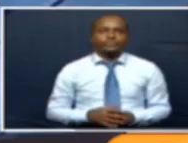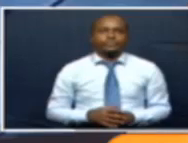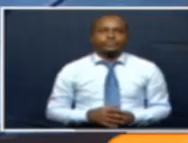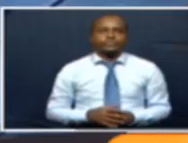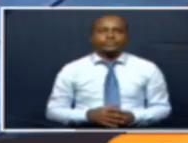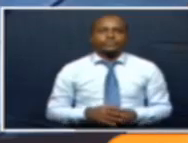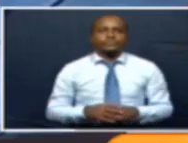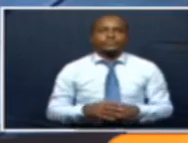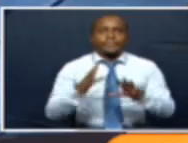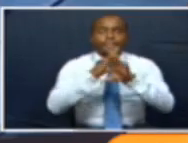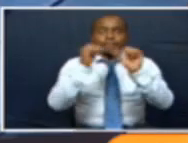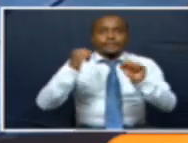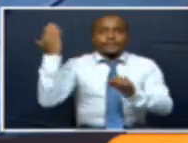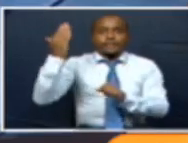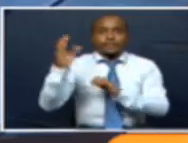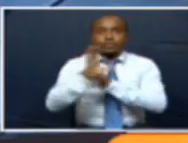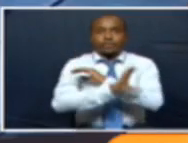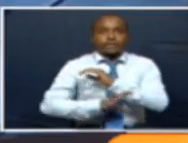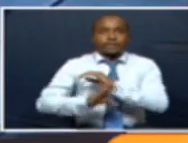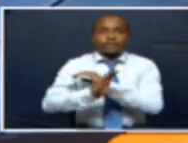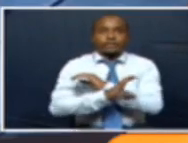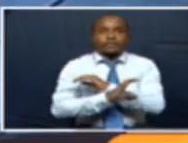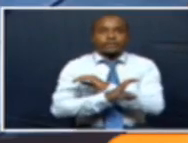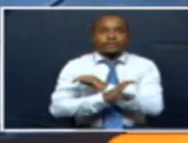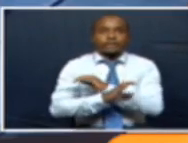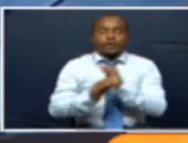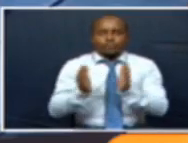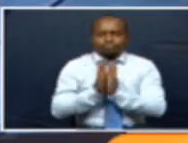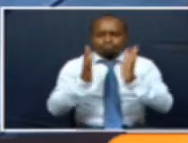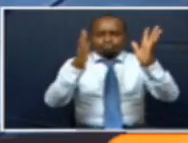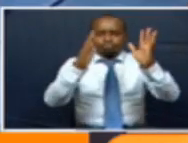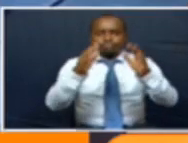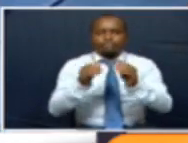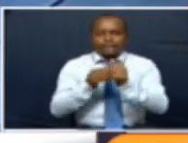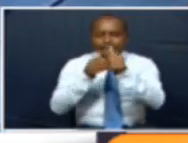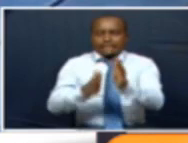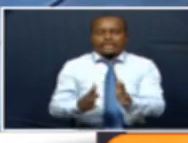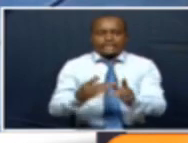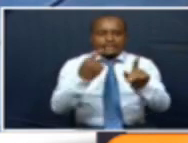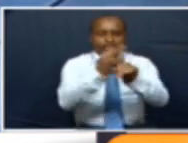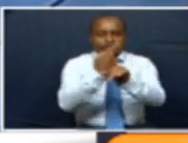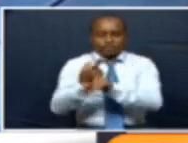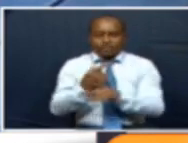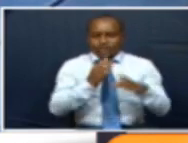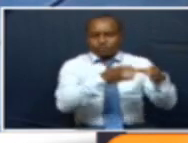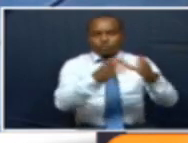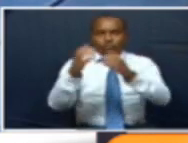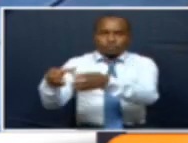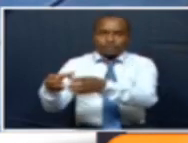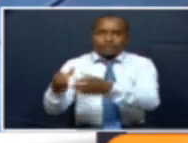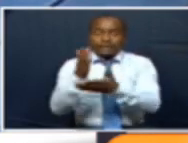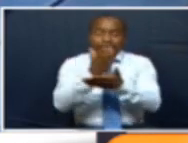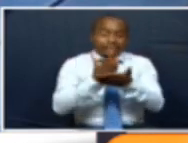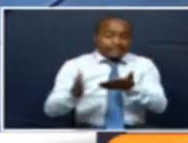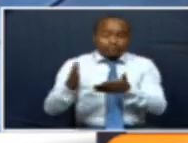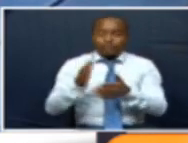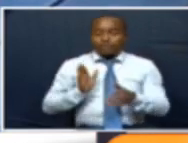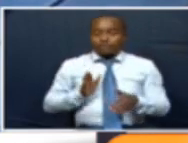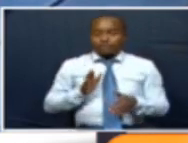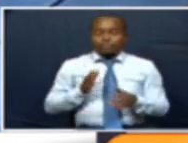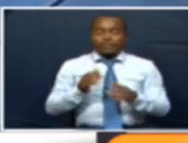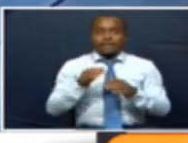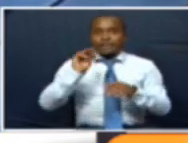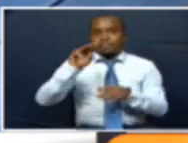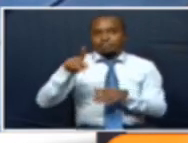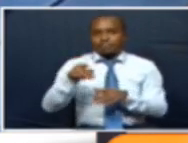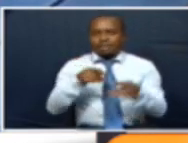The president's address to the nation was roundly praised by leaders across the political divide. A section of female MPs, however, faulted